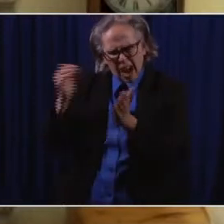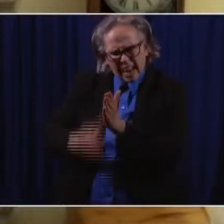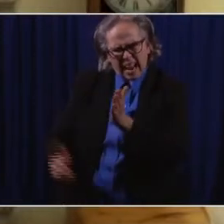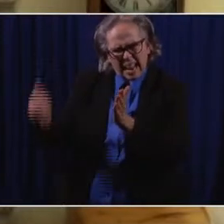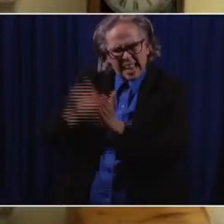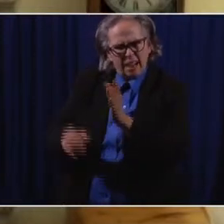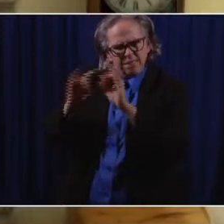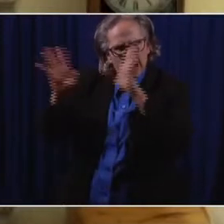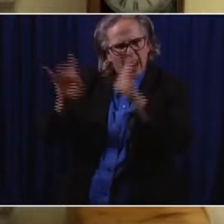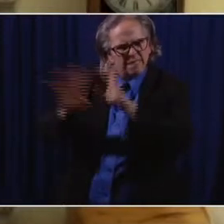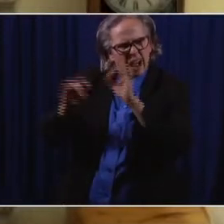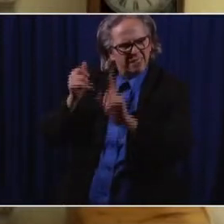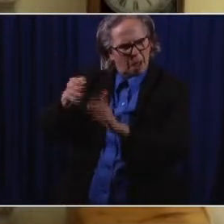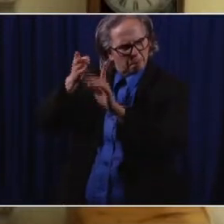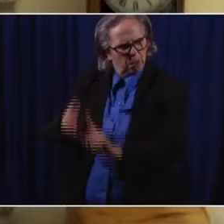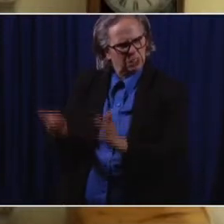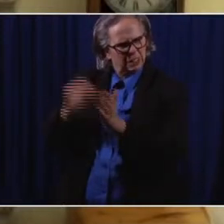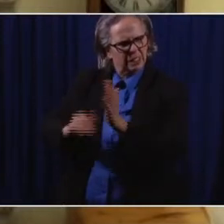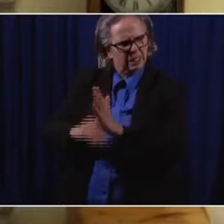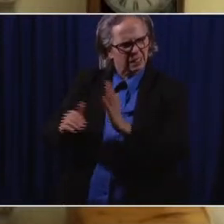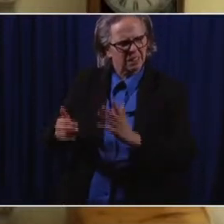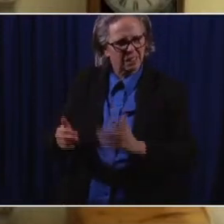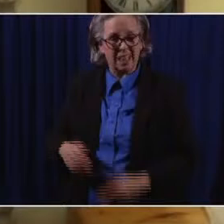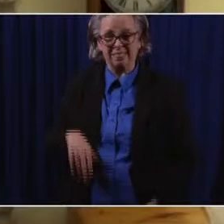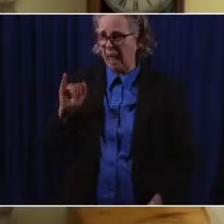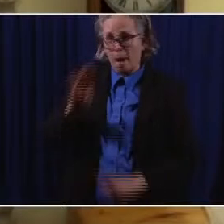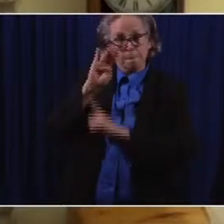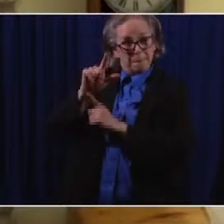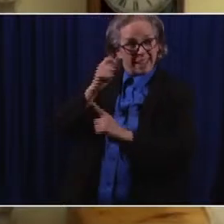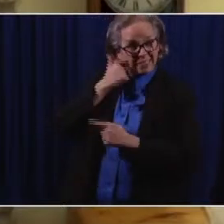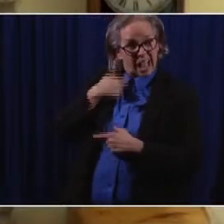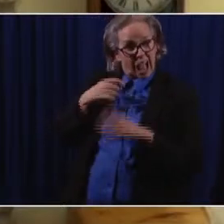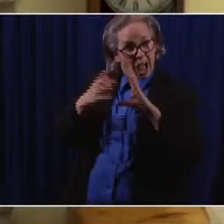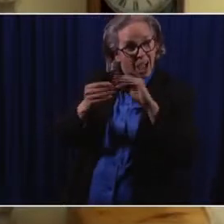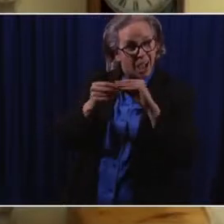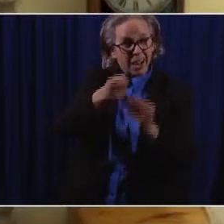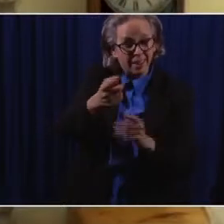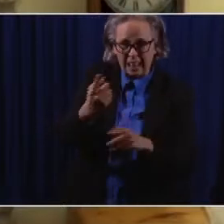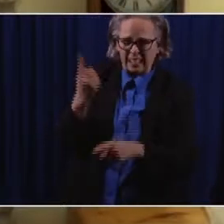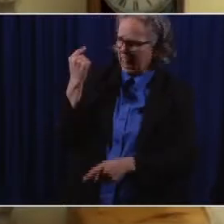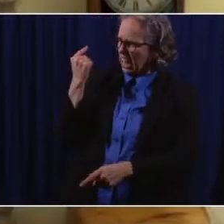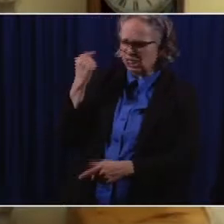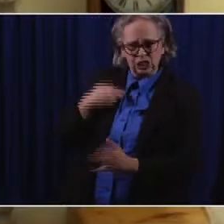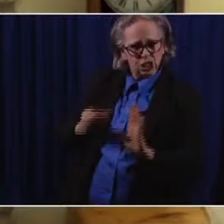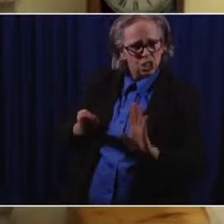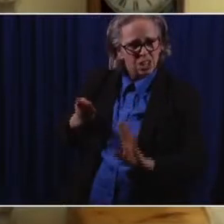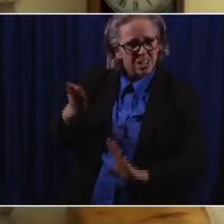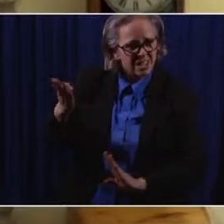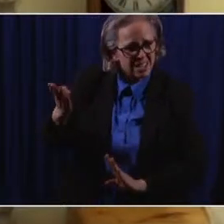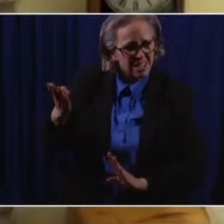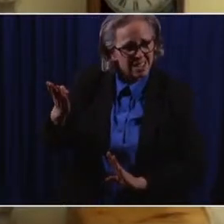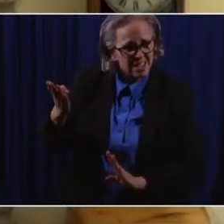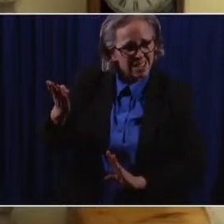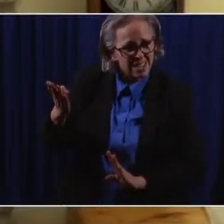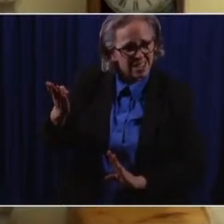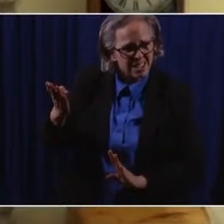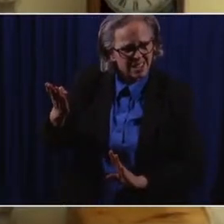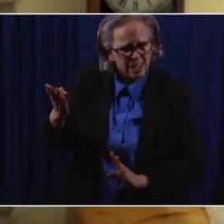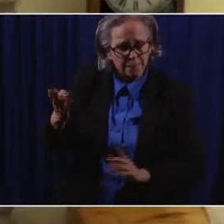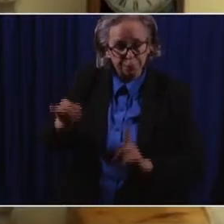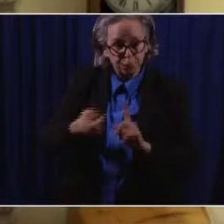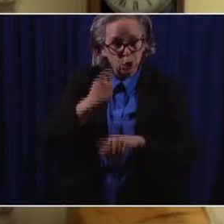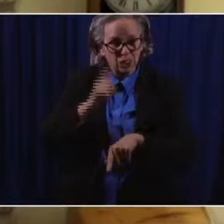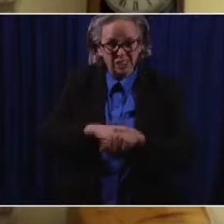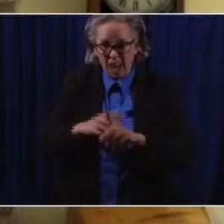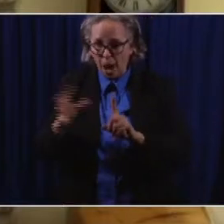last October would give judges the authority to sentence a convicted felon to up to 8 years in prison the first time they're caught illegally